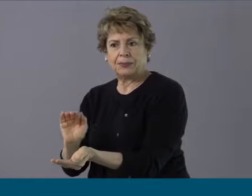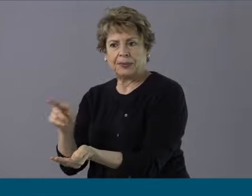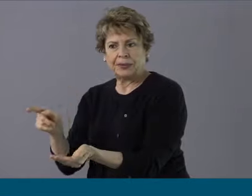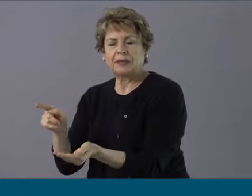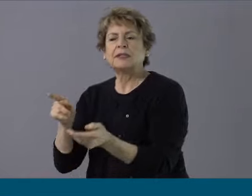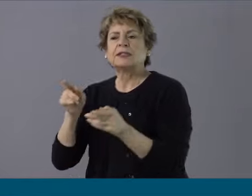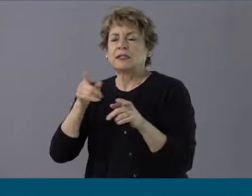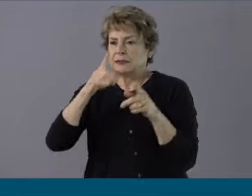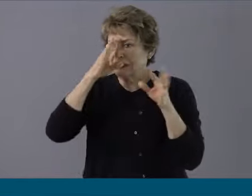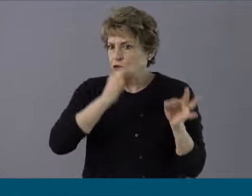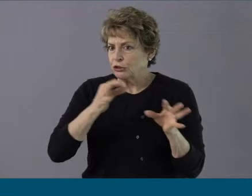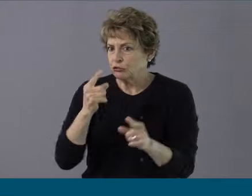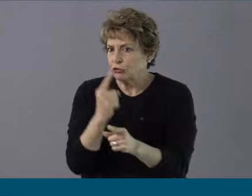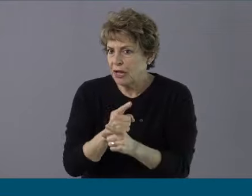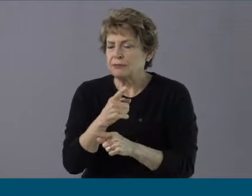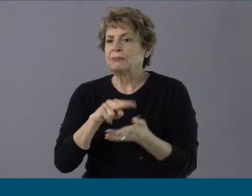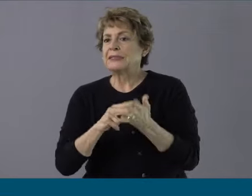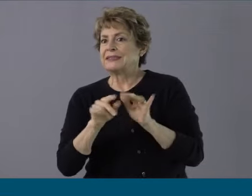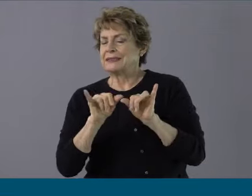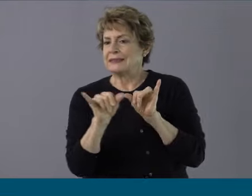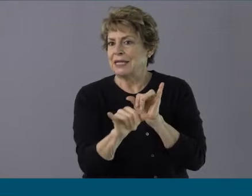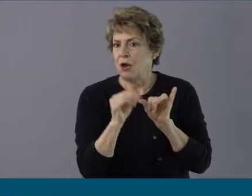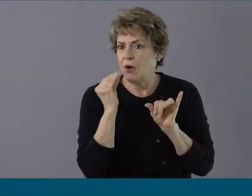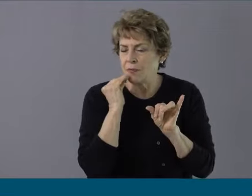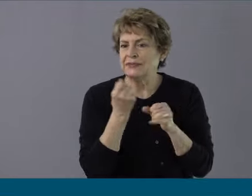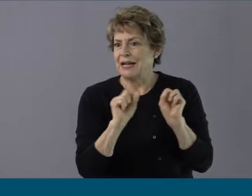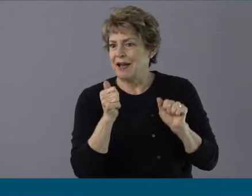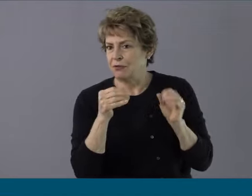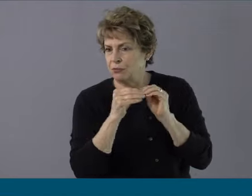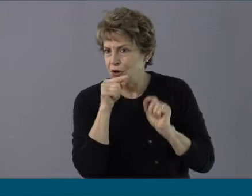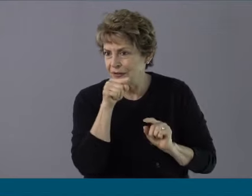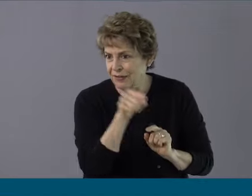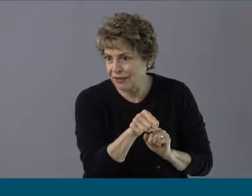that. Today, Arizona is below 1.